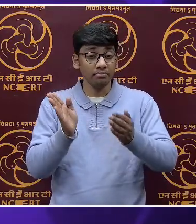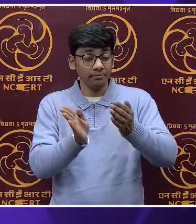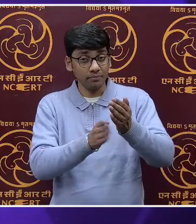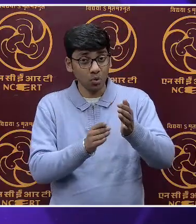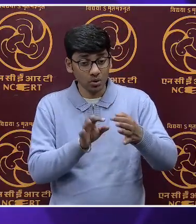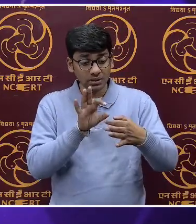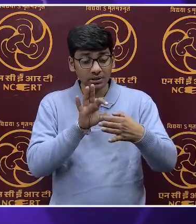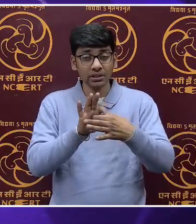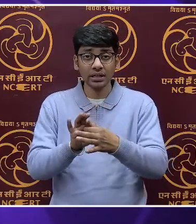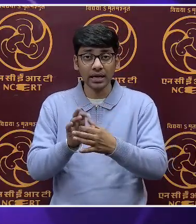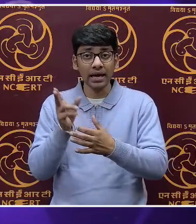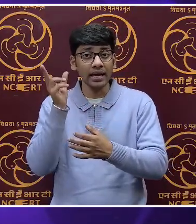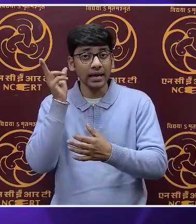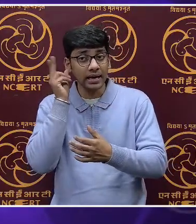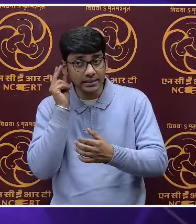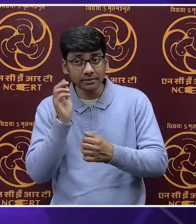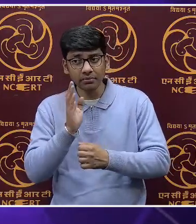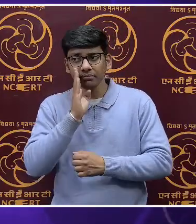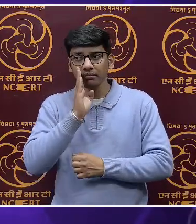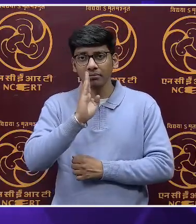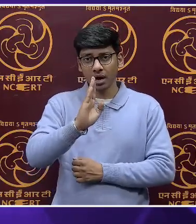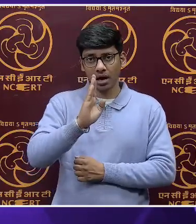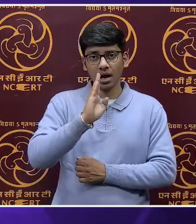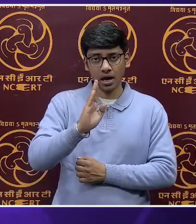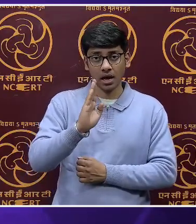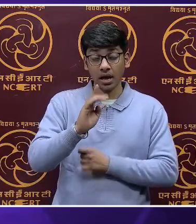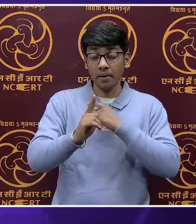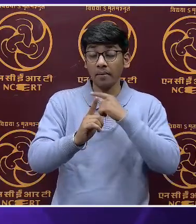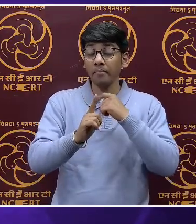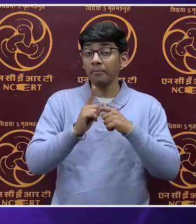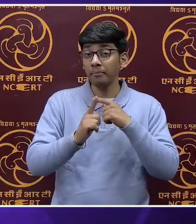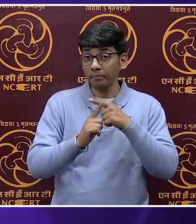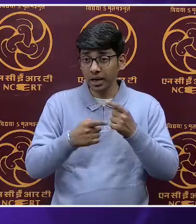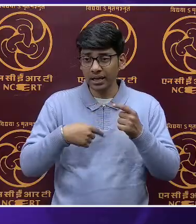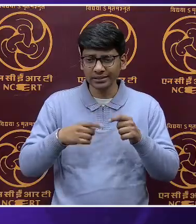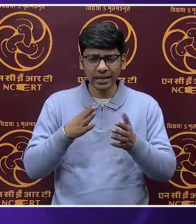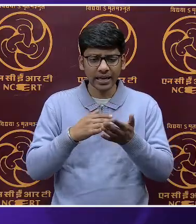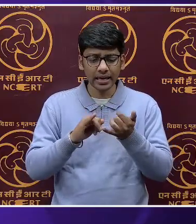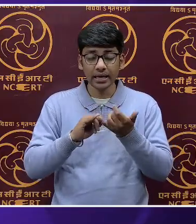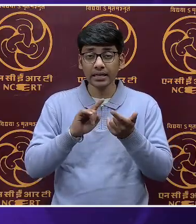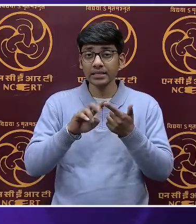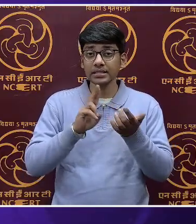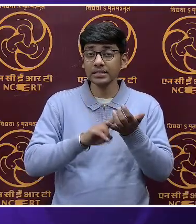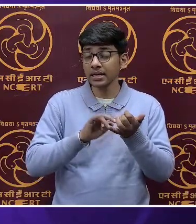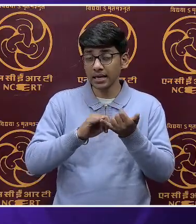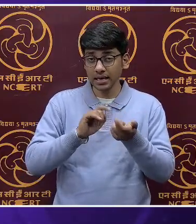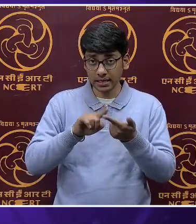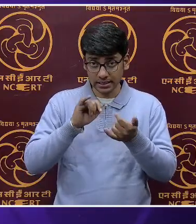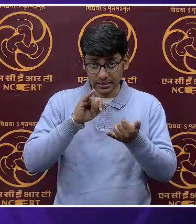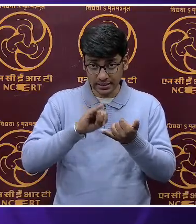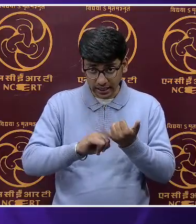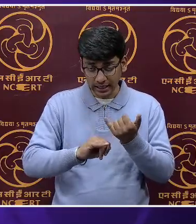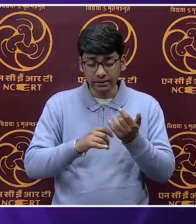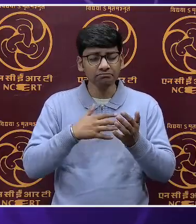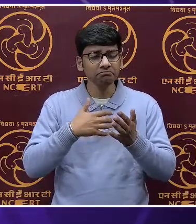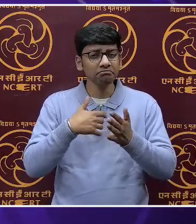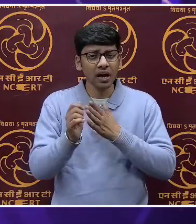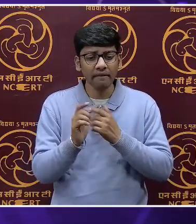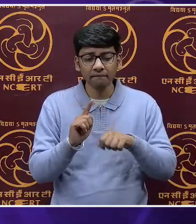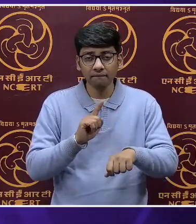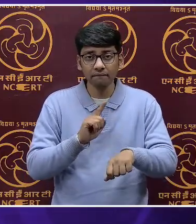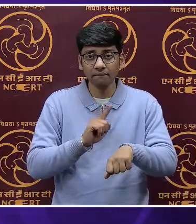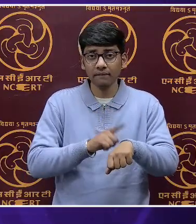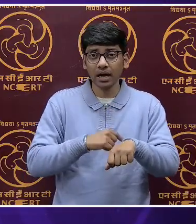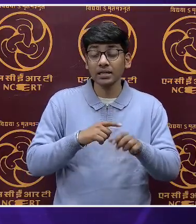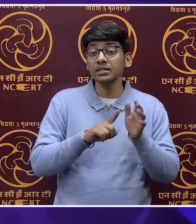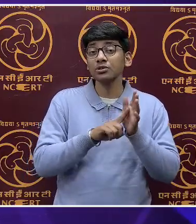singing, and one of the senses here doesn't support her, right? So that is the first scene that I